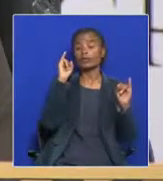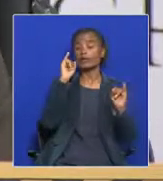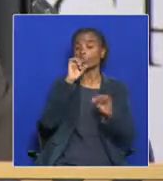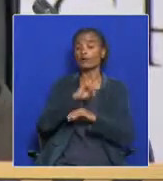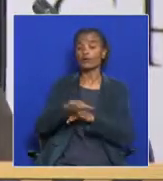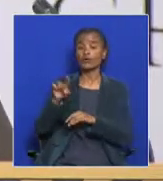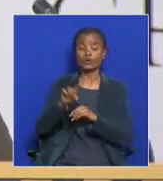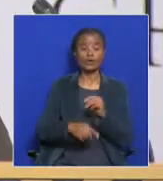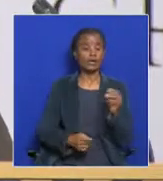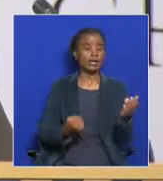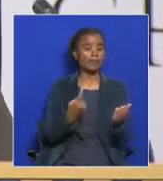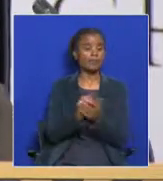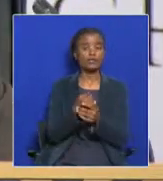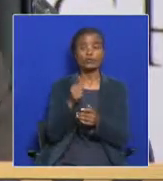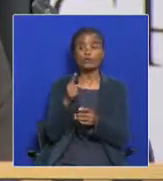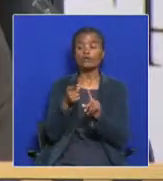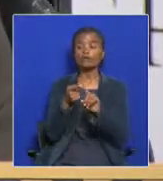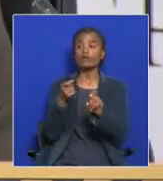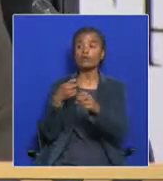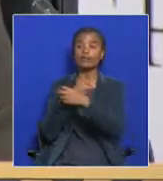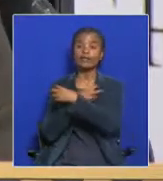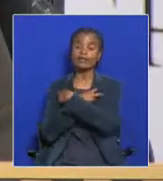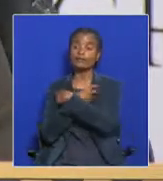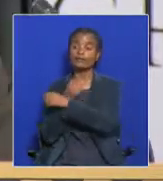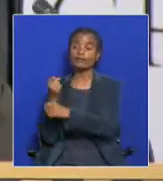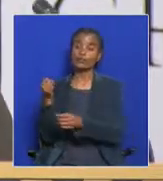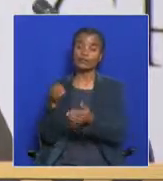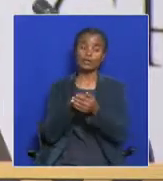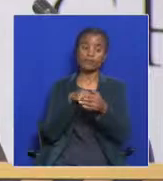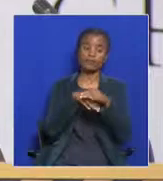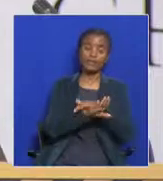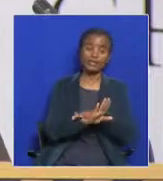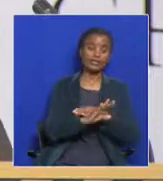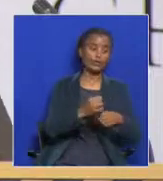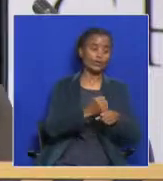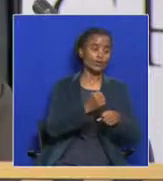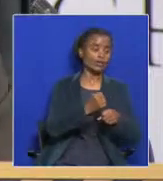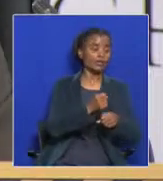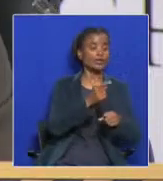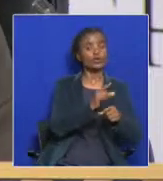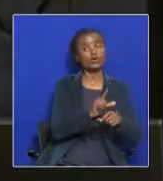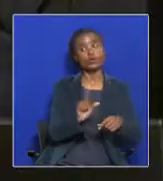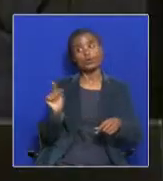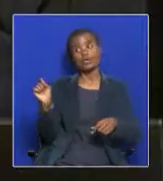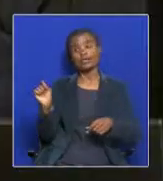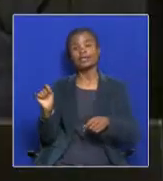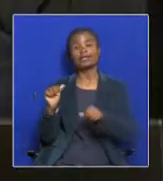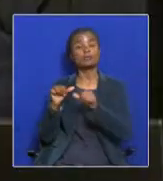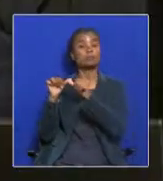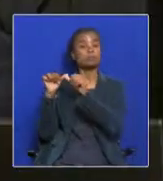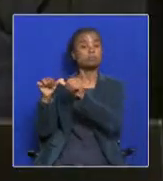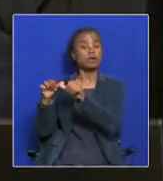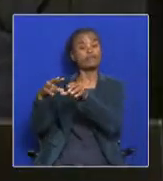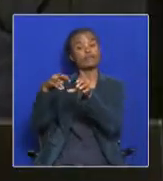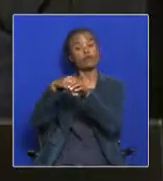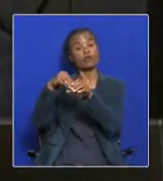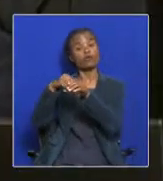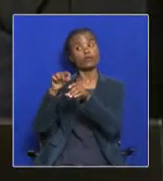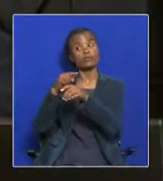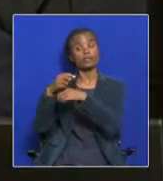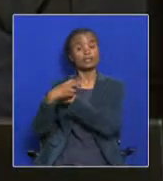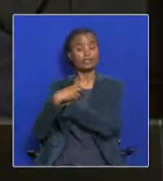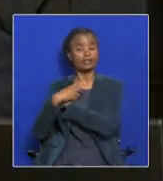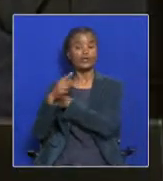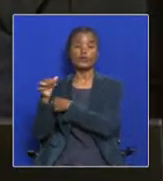leave, you go away, you remain involved in the matter, you come back, bad decisions are made